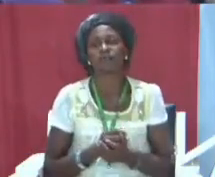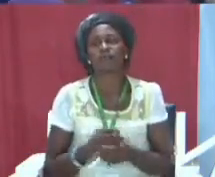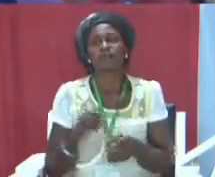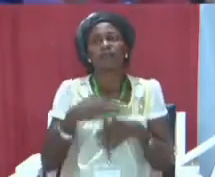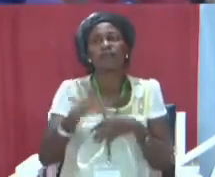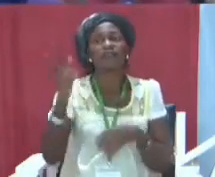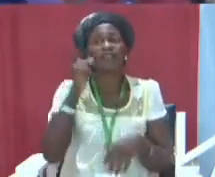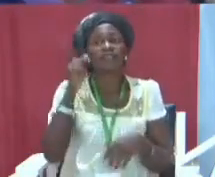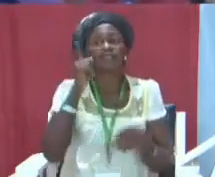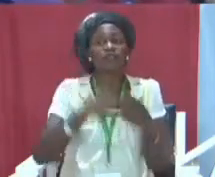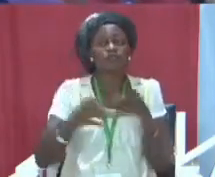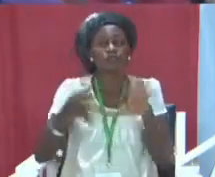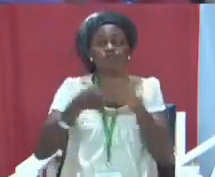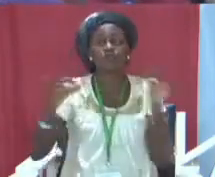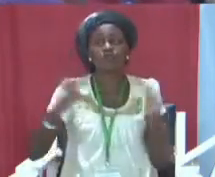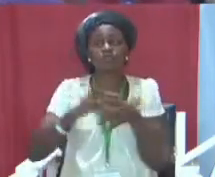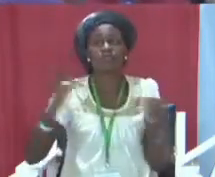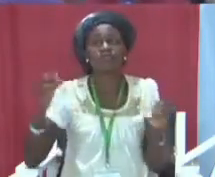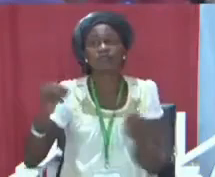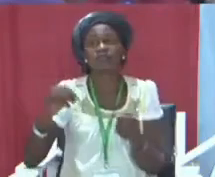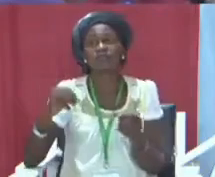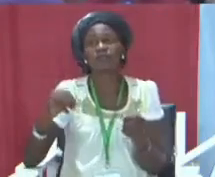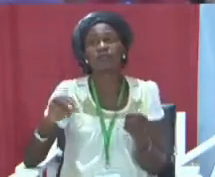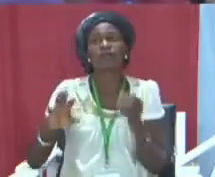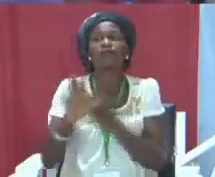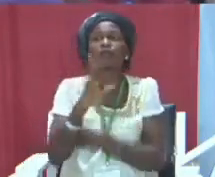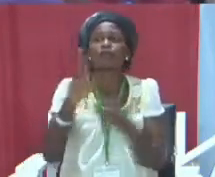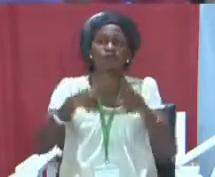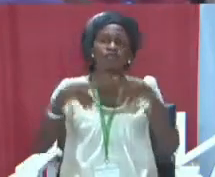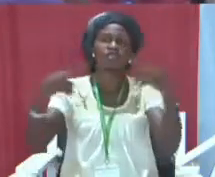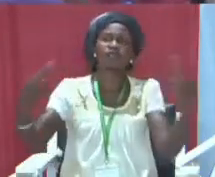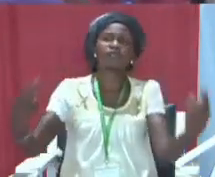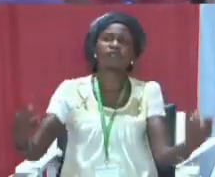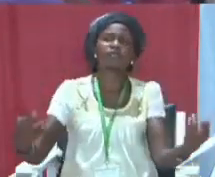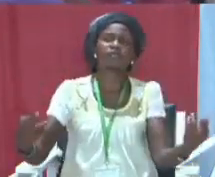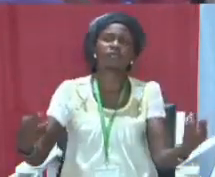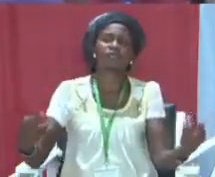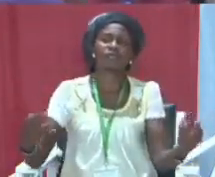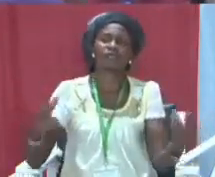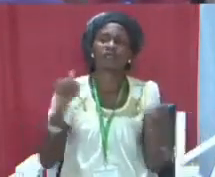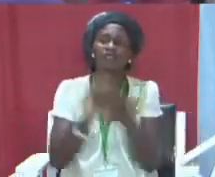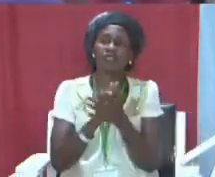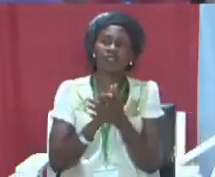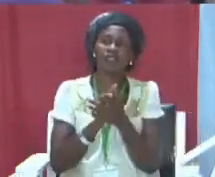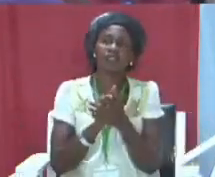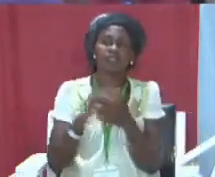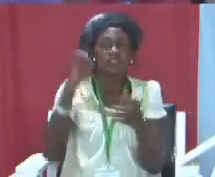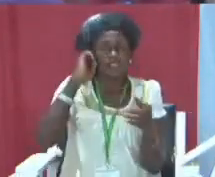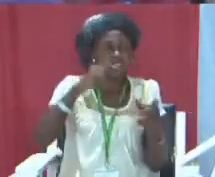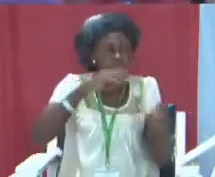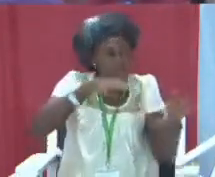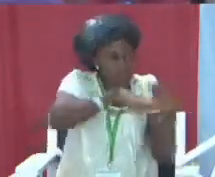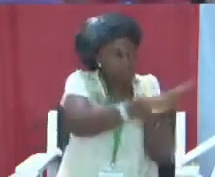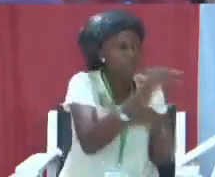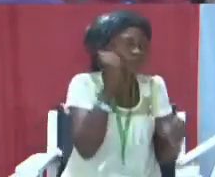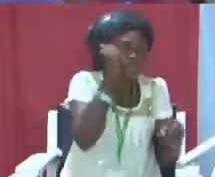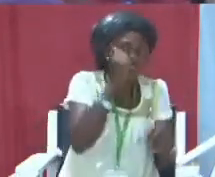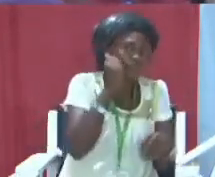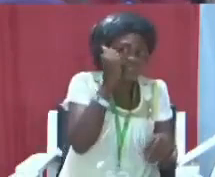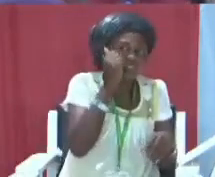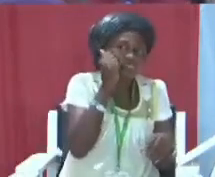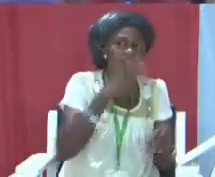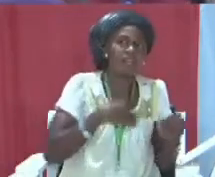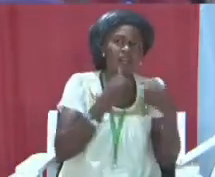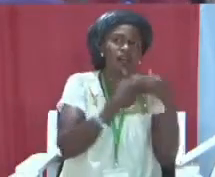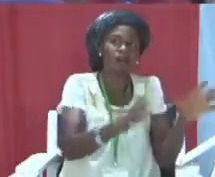After listening to his story, God revealed that he went into adultery and